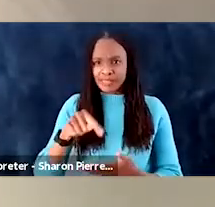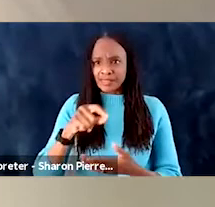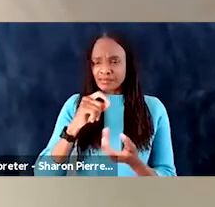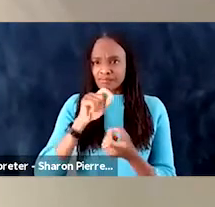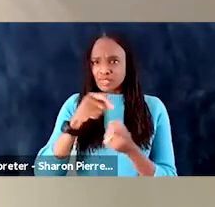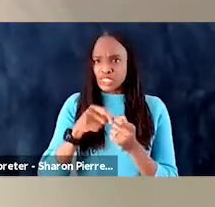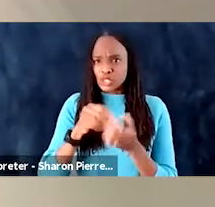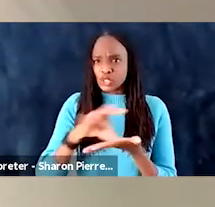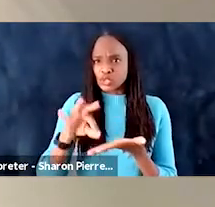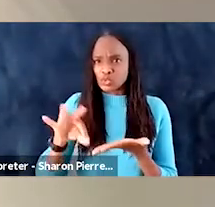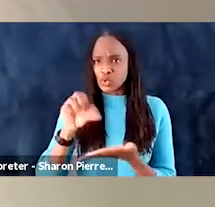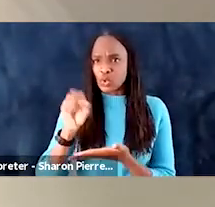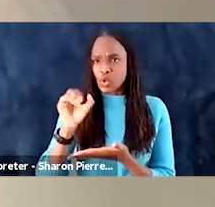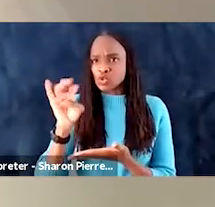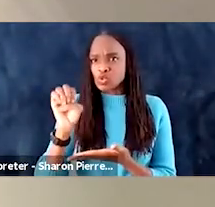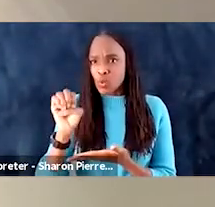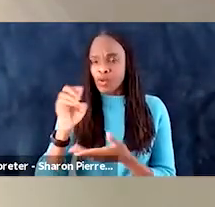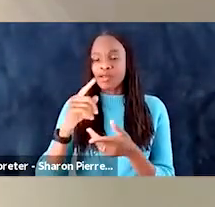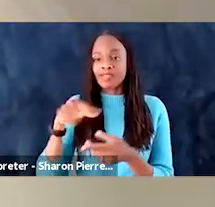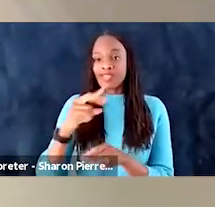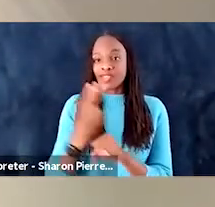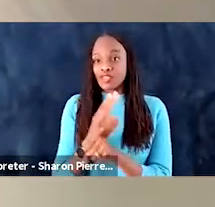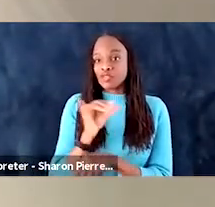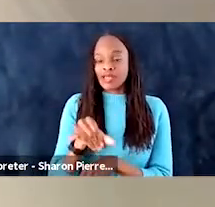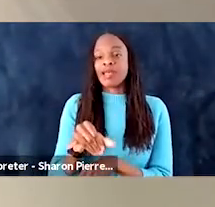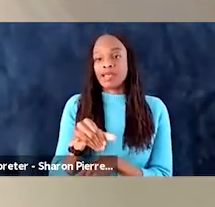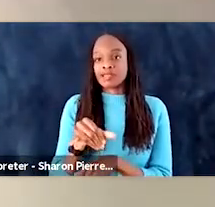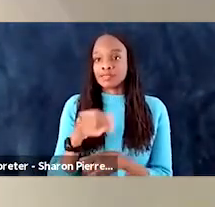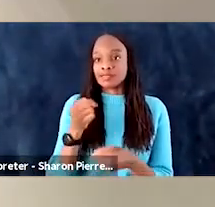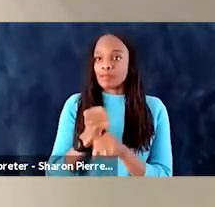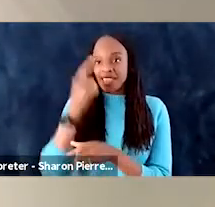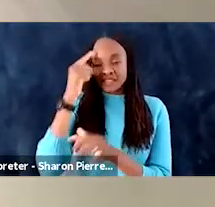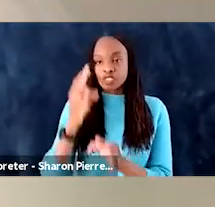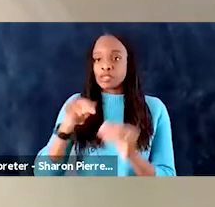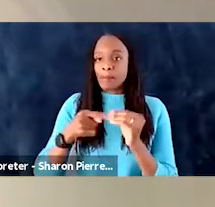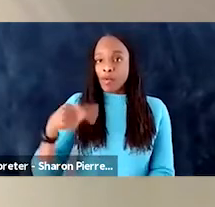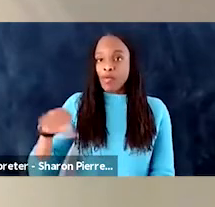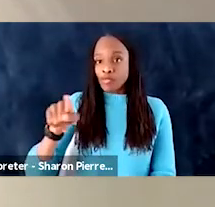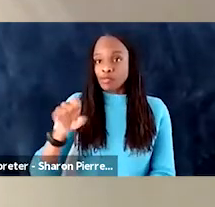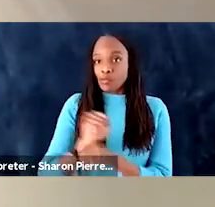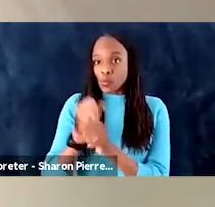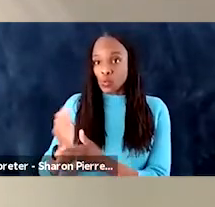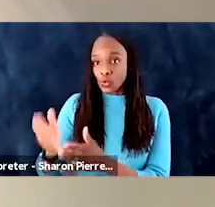score, but that score is then being used to make employment related decisions about them.